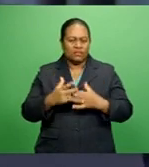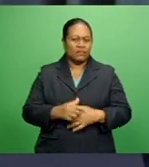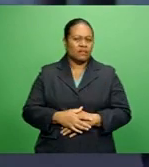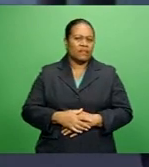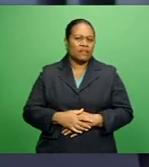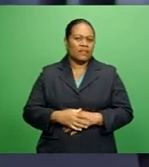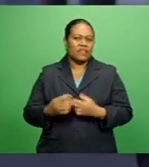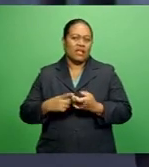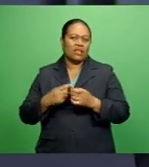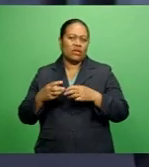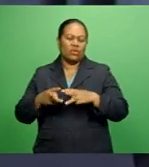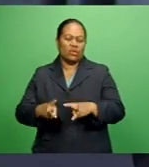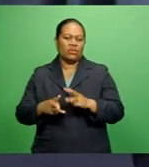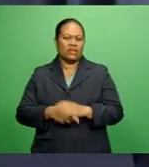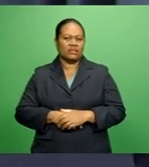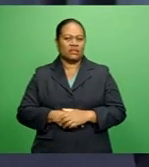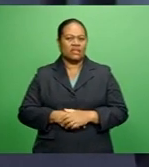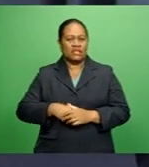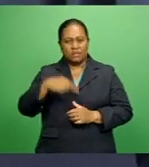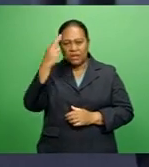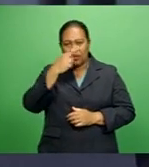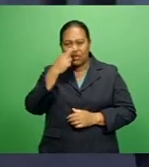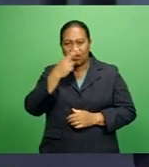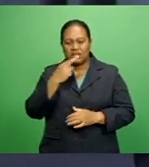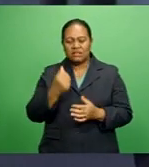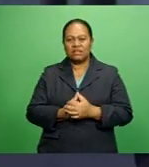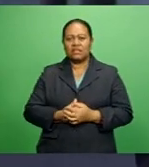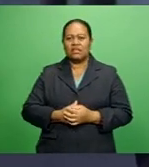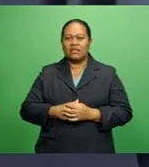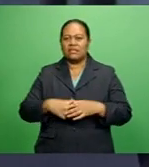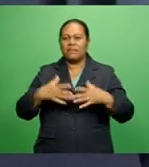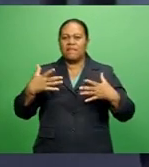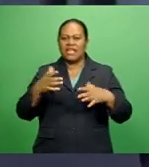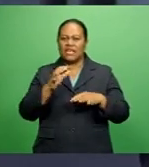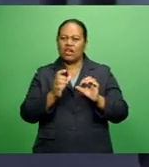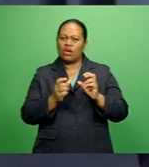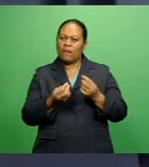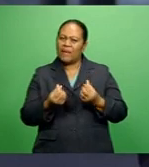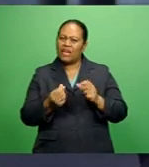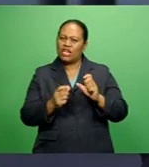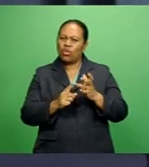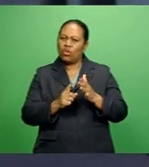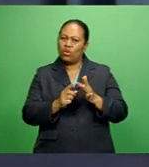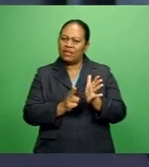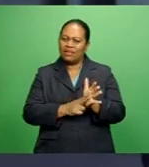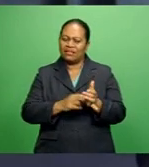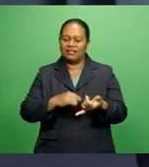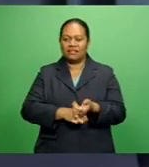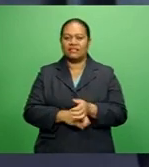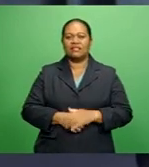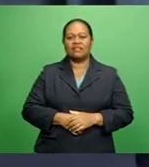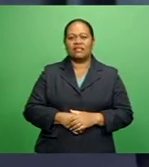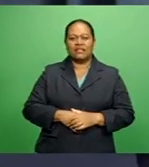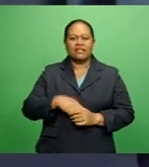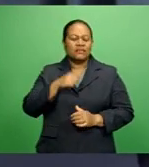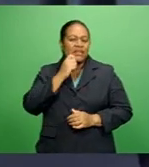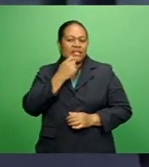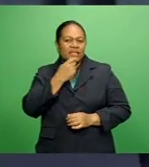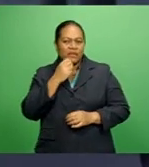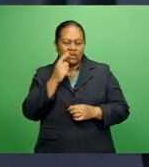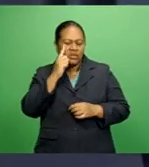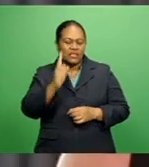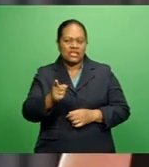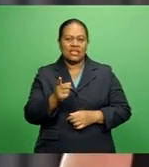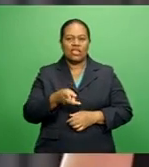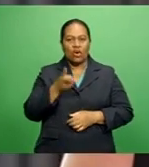in other words, if a cyber criminal breaks into it and steals your Bitcoin, you're not protected and extremely unlikely to see your money